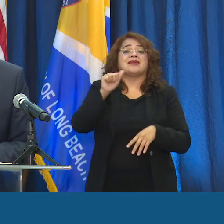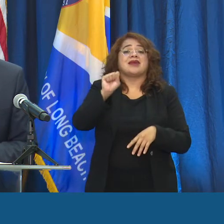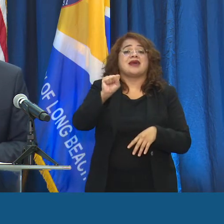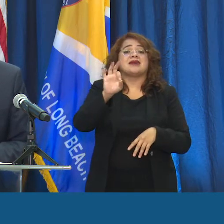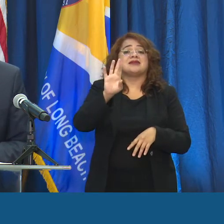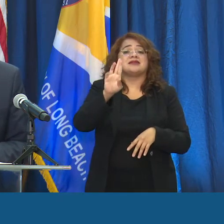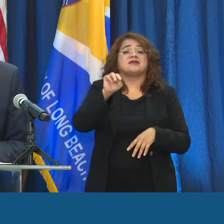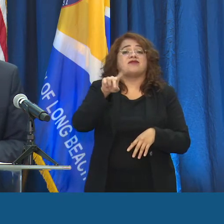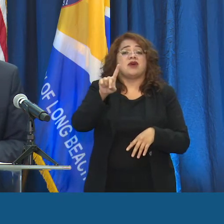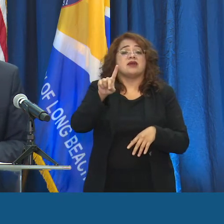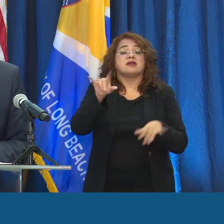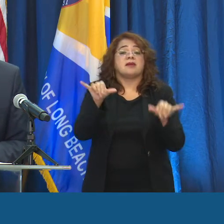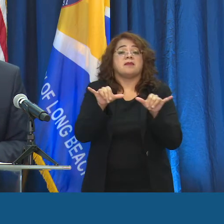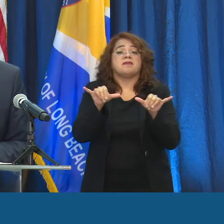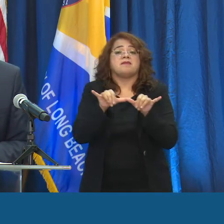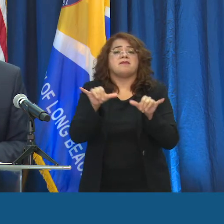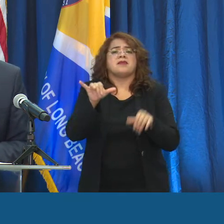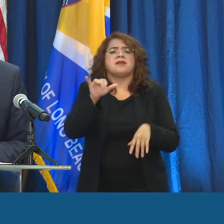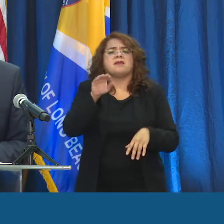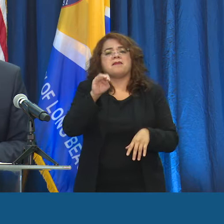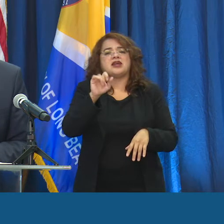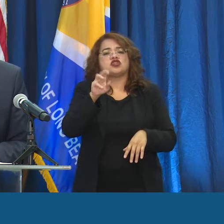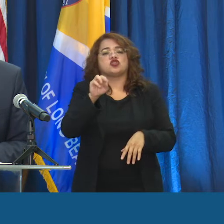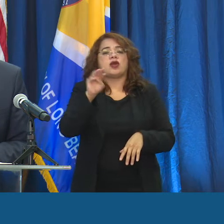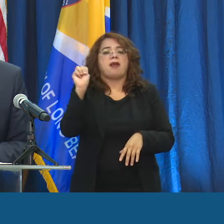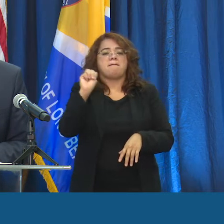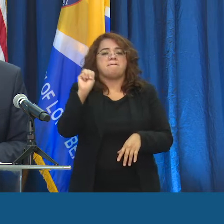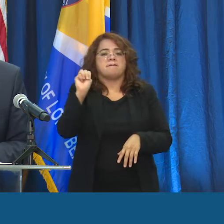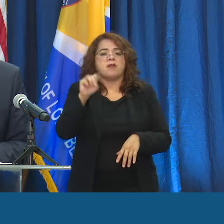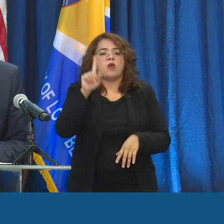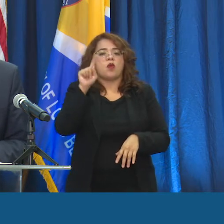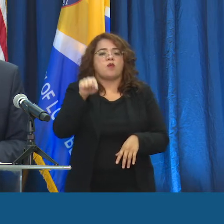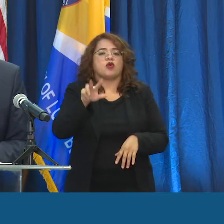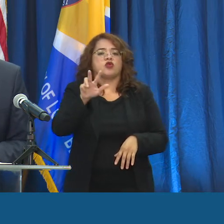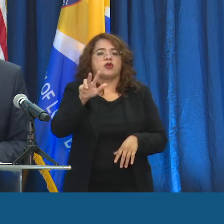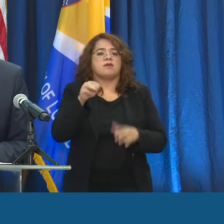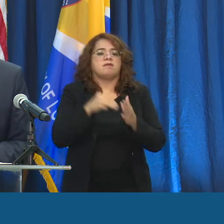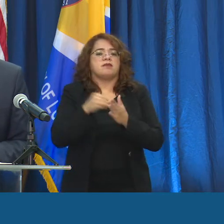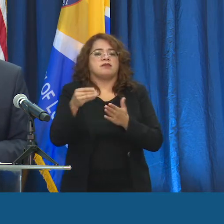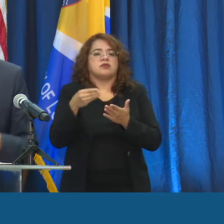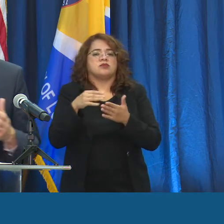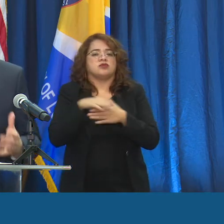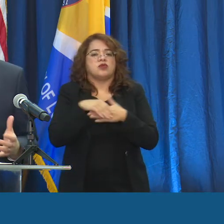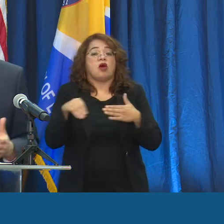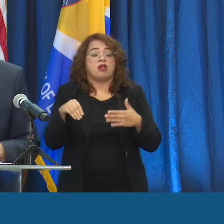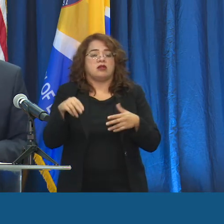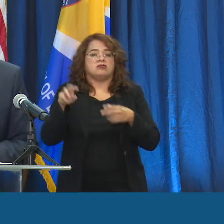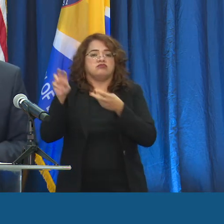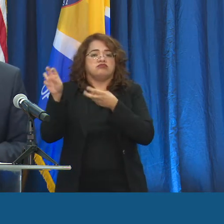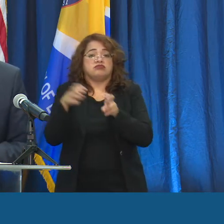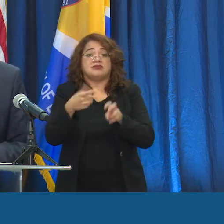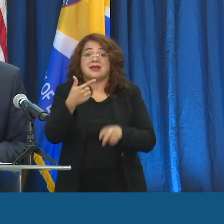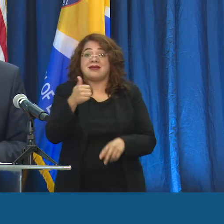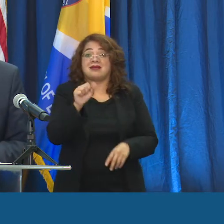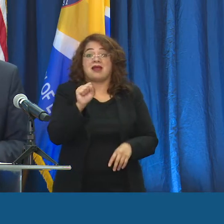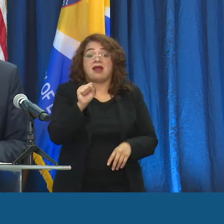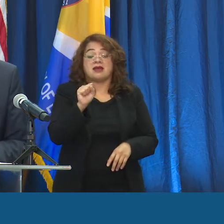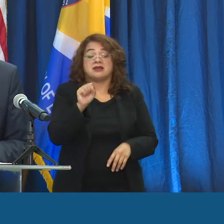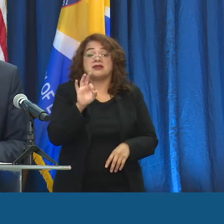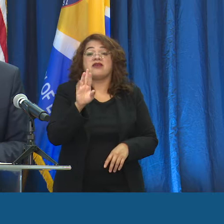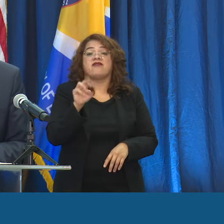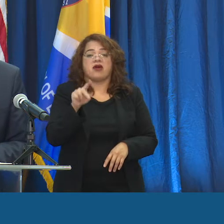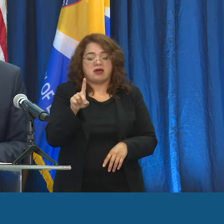per Measure M, and that would be about a $1.3 million transfer. The gas fund is also going to be making